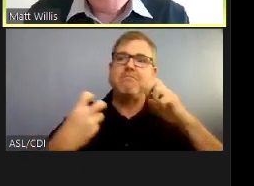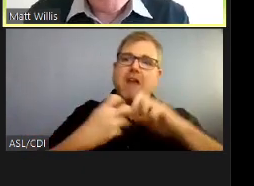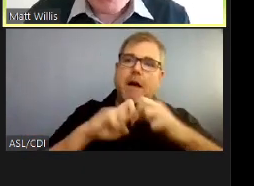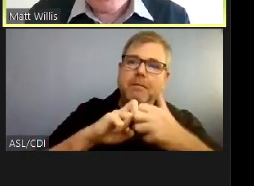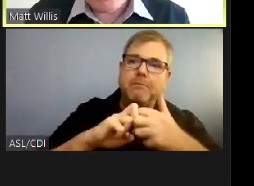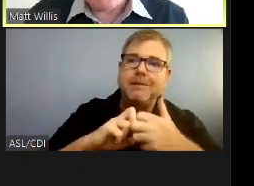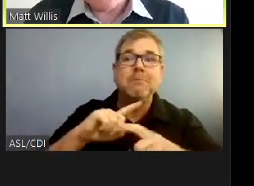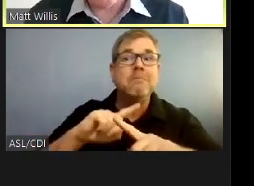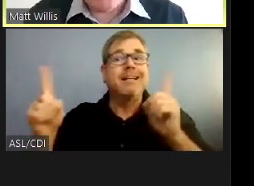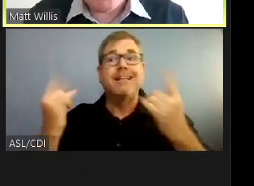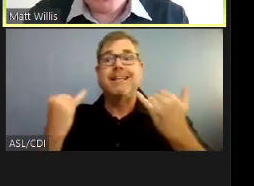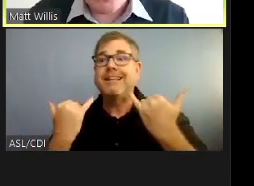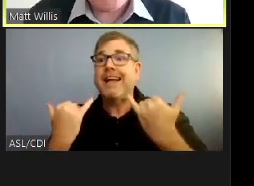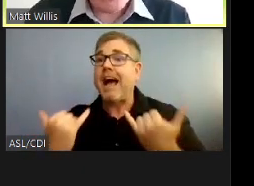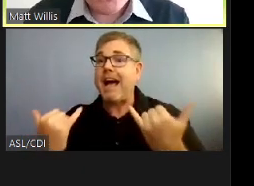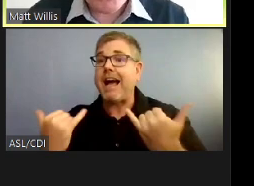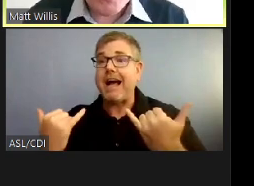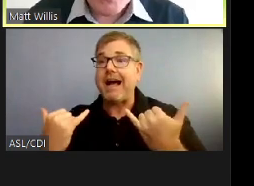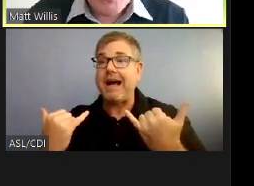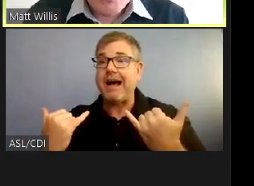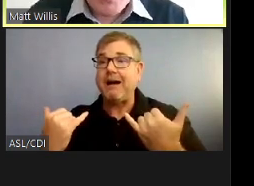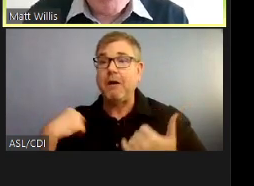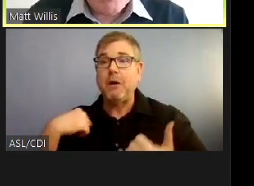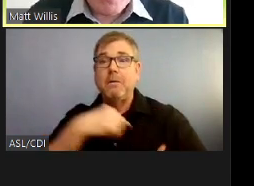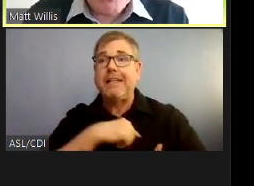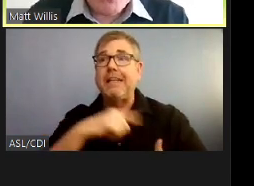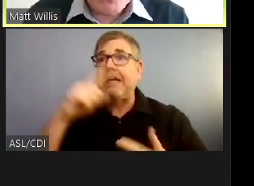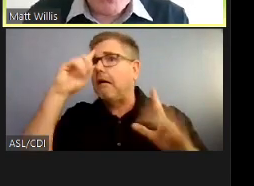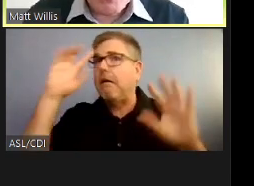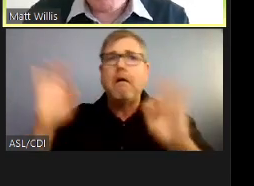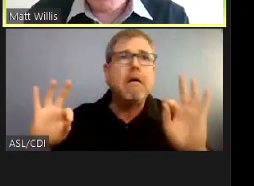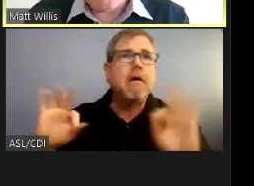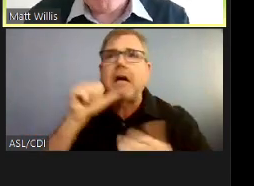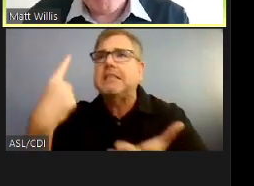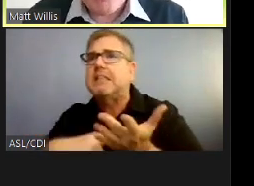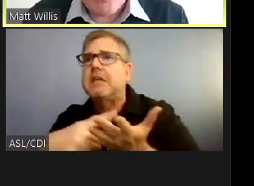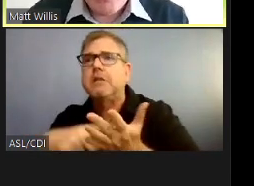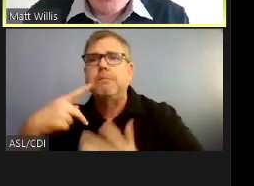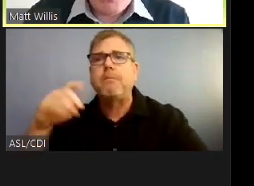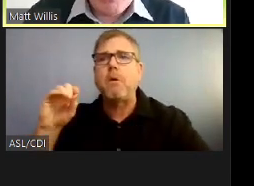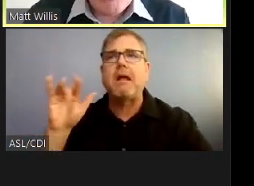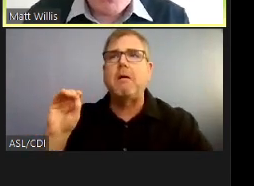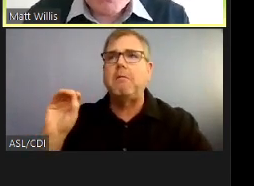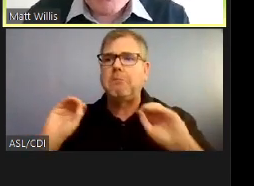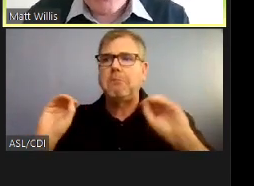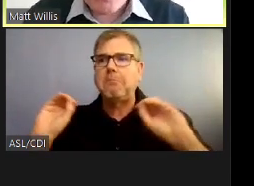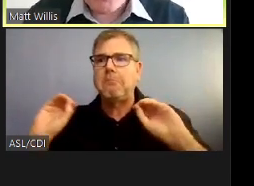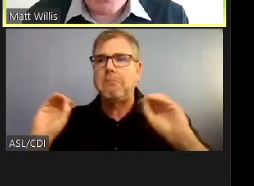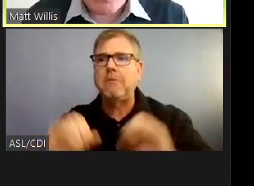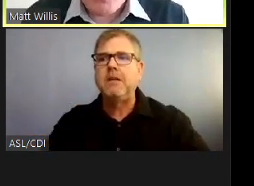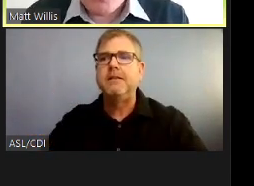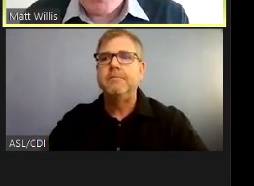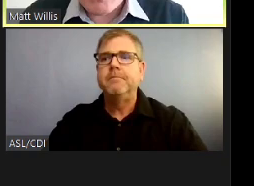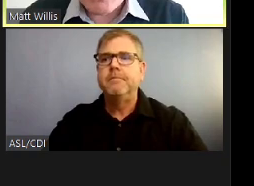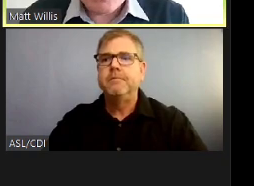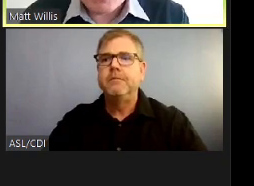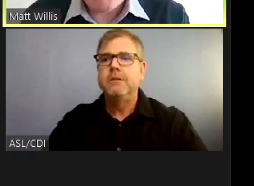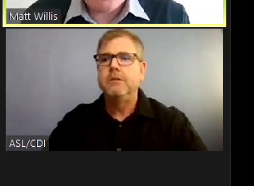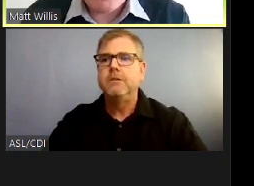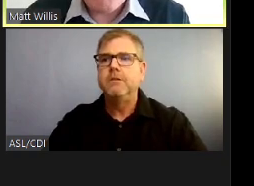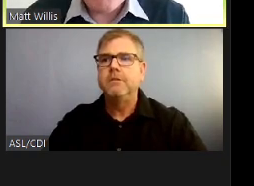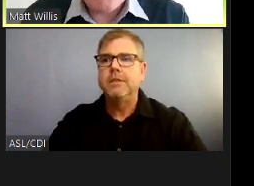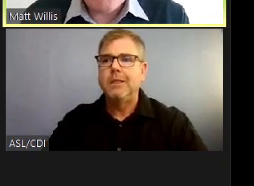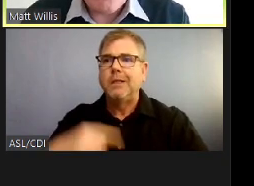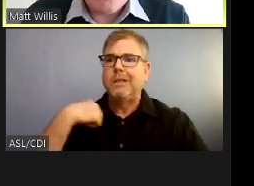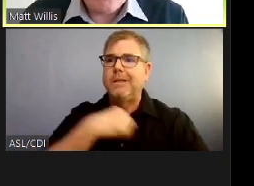countywide vaccine distribution strategy. And we are here again. And that's what we're going to be talking about next. Next,